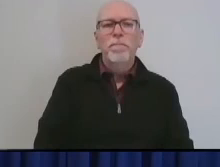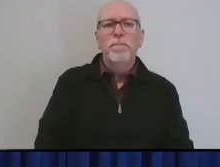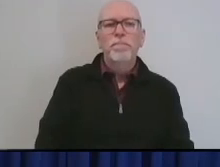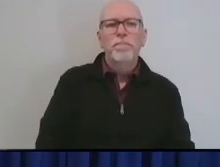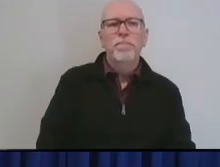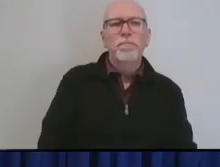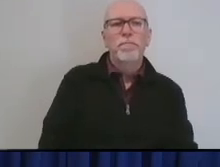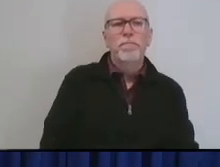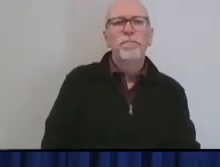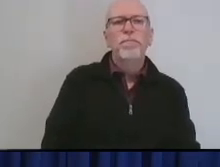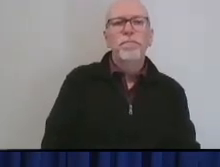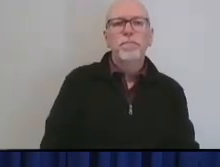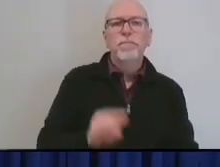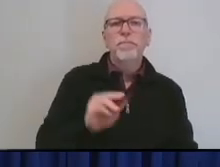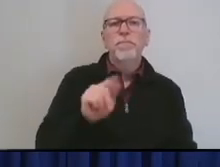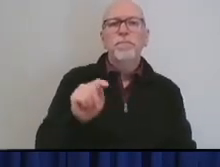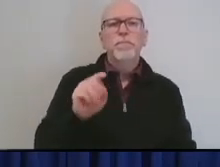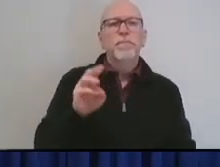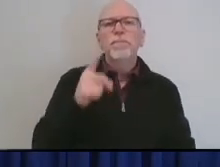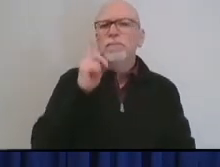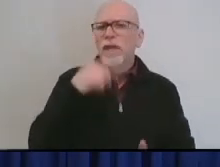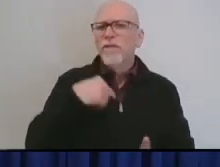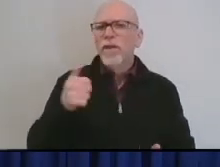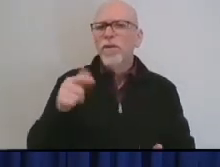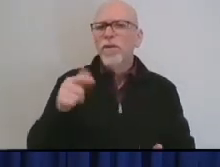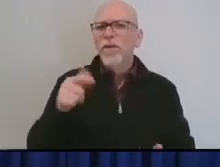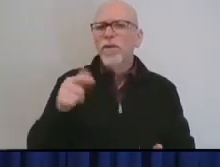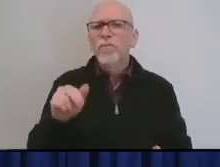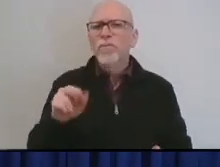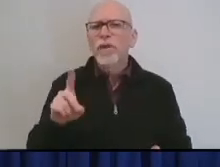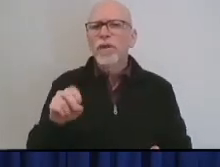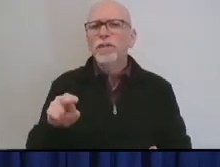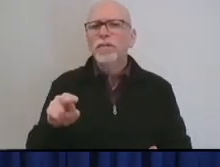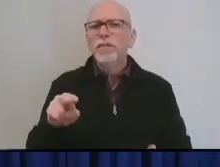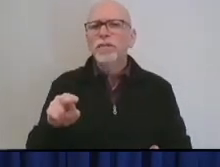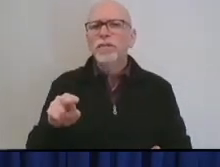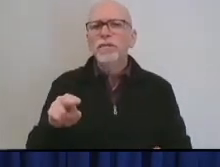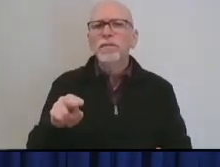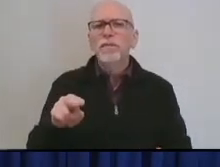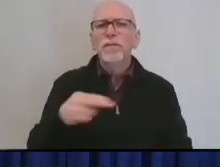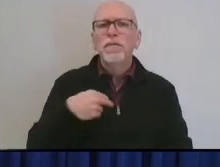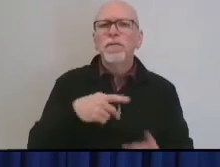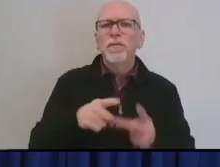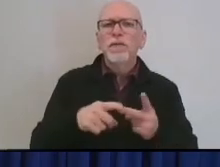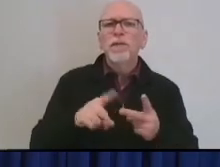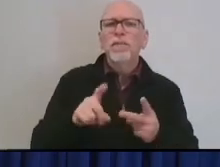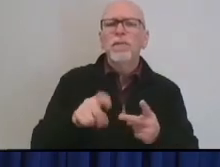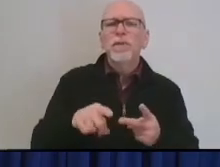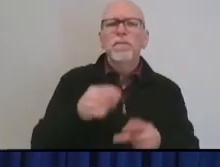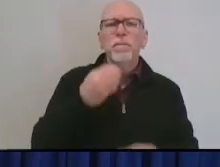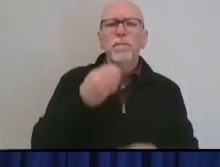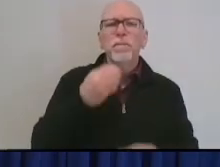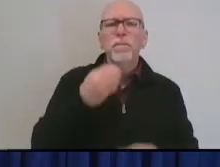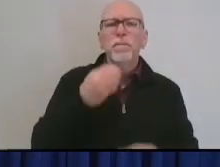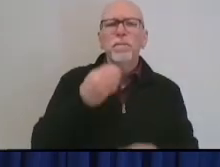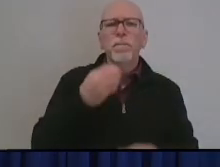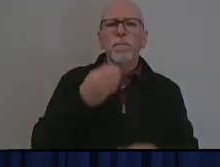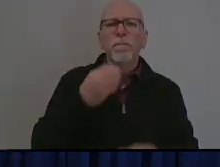Matt McKinney. I think we had another Brandon. question, I think. I think Brandon had a follow-up. Brandon, you still with us?